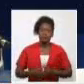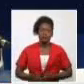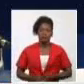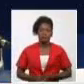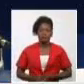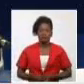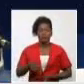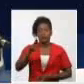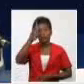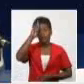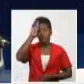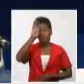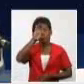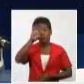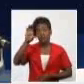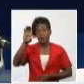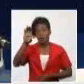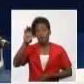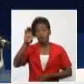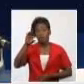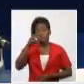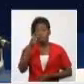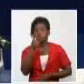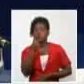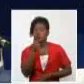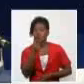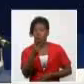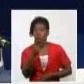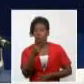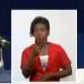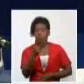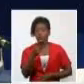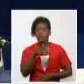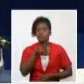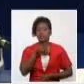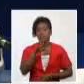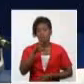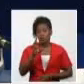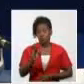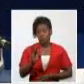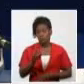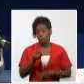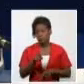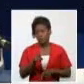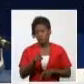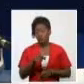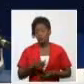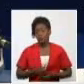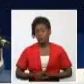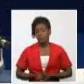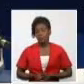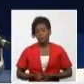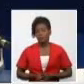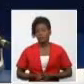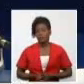6,362 people are under observation by the primary healthcare system.